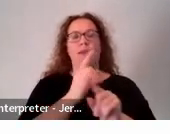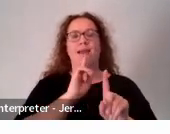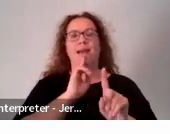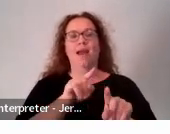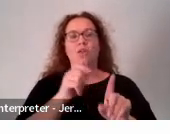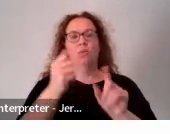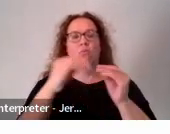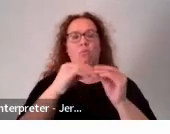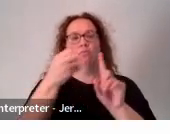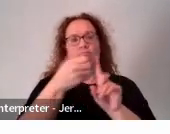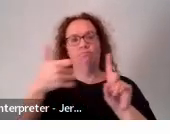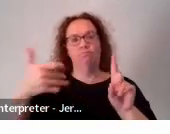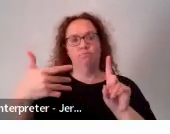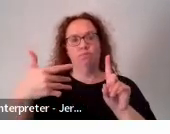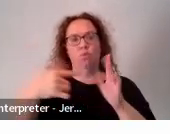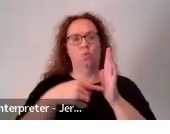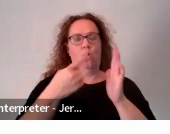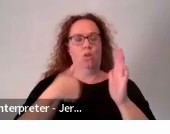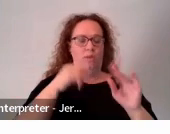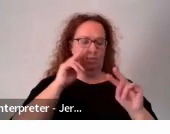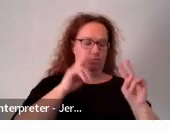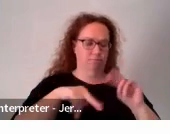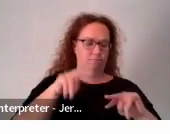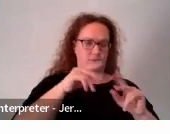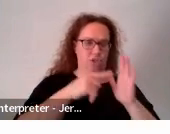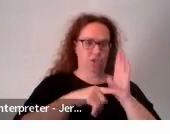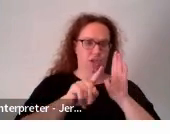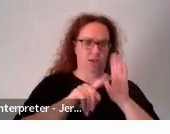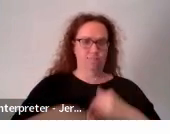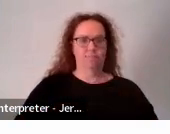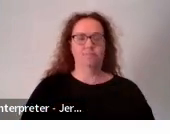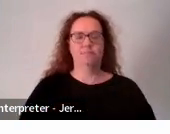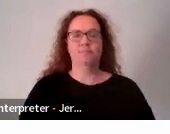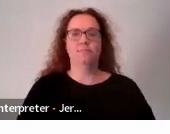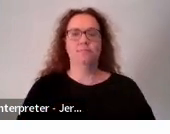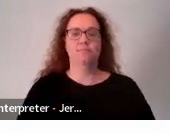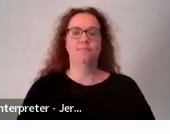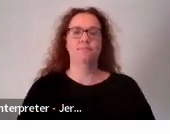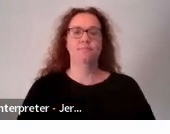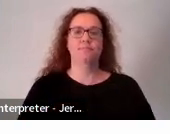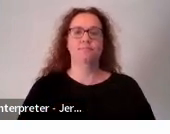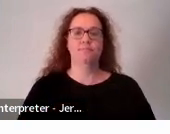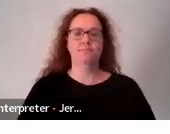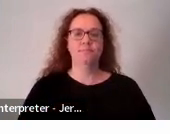more specificity once we can look into it a little bit more closely.